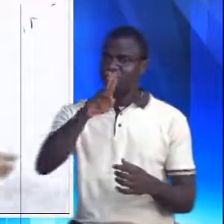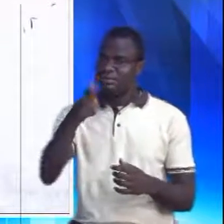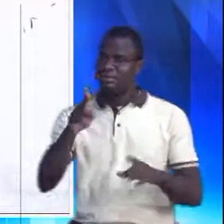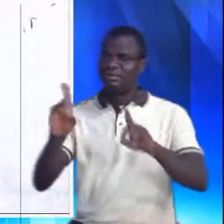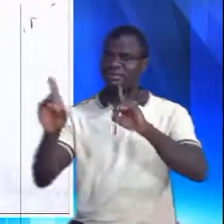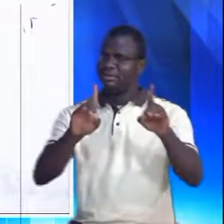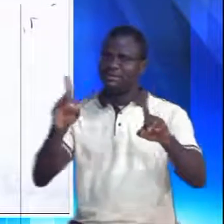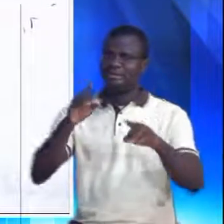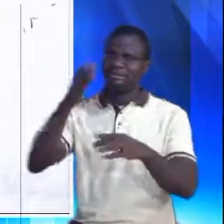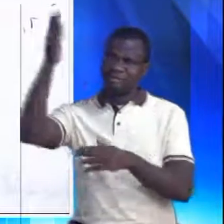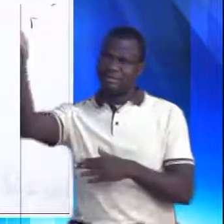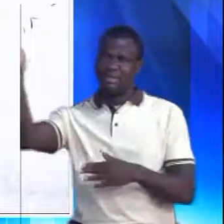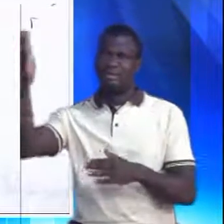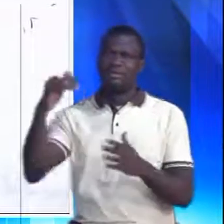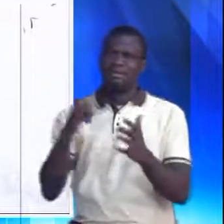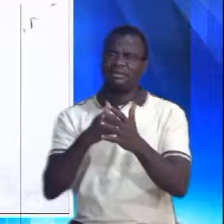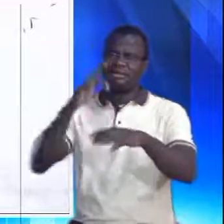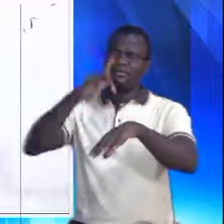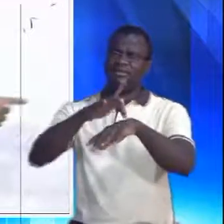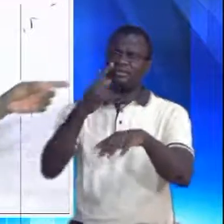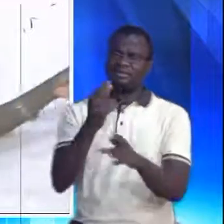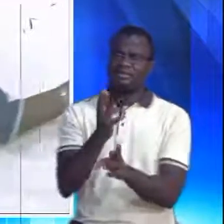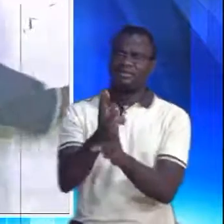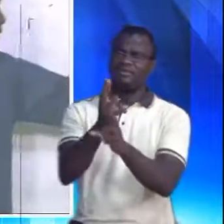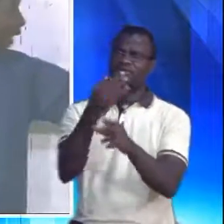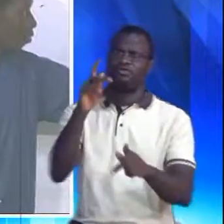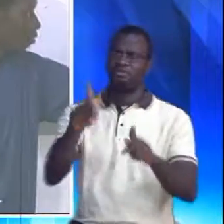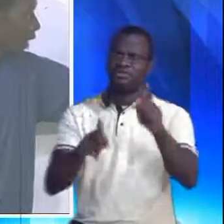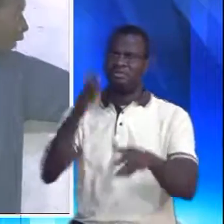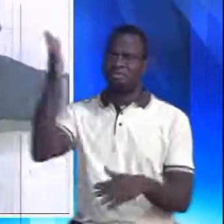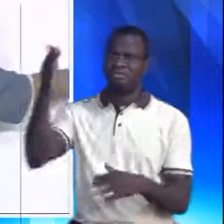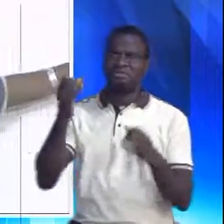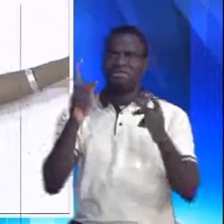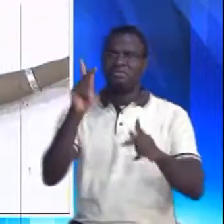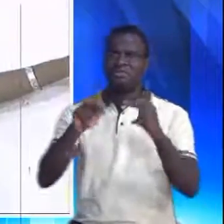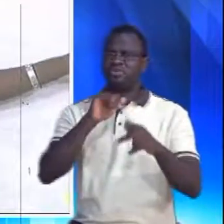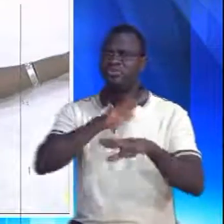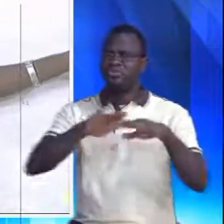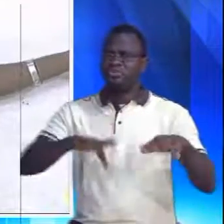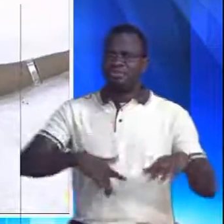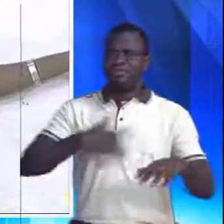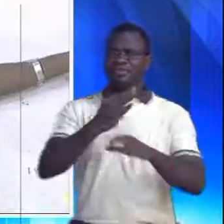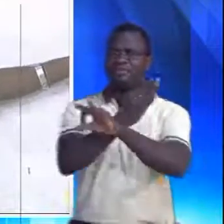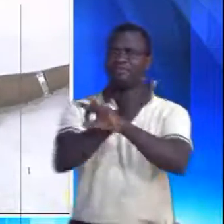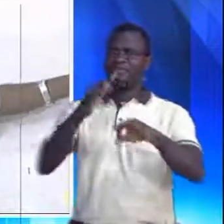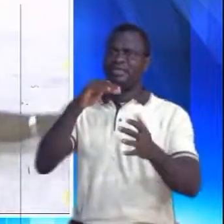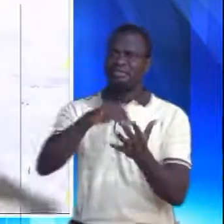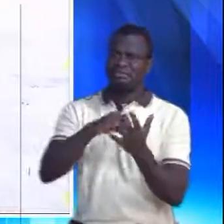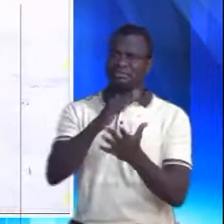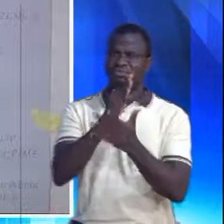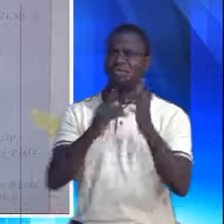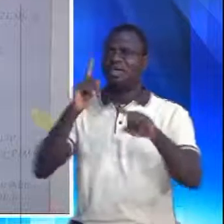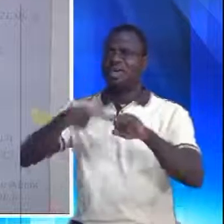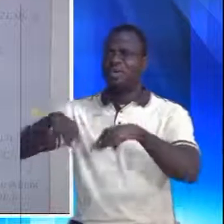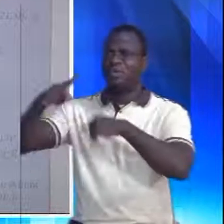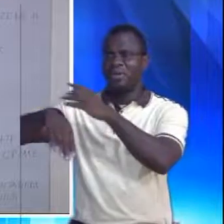their relatives. So that is when the fundamental human rights of another person will be encroached or citizen,